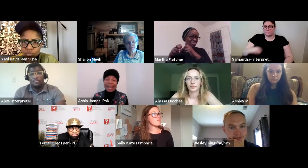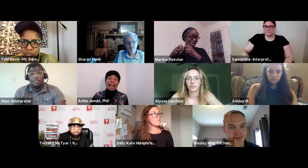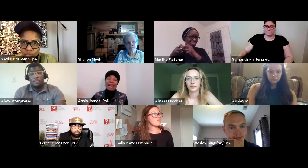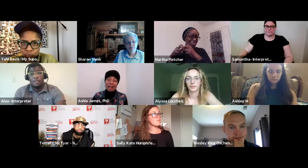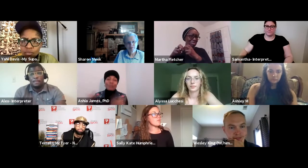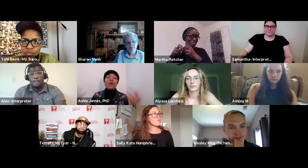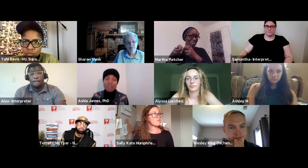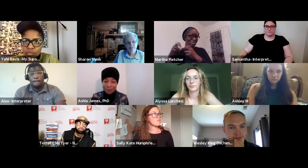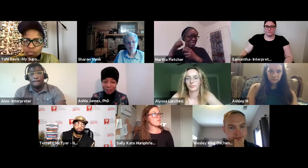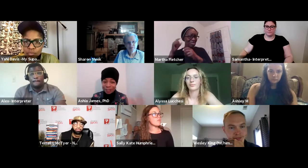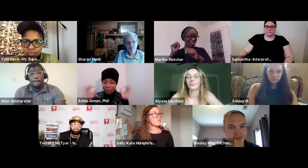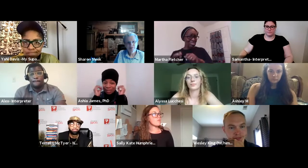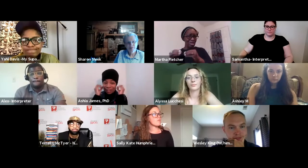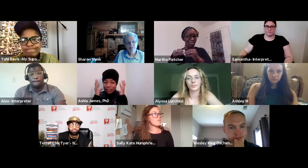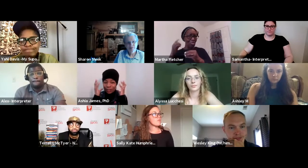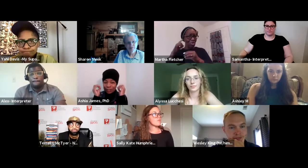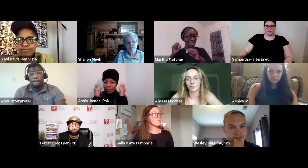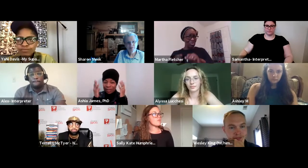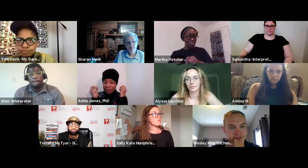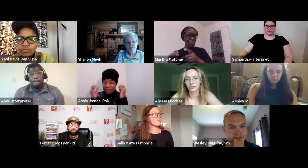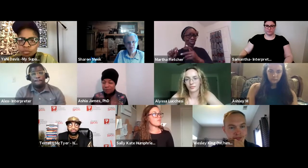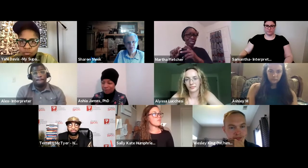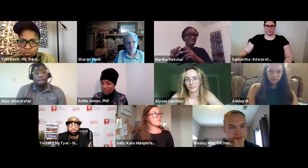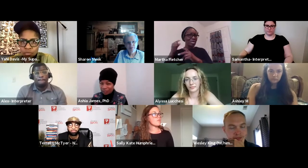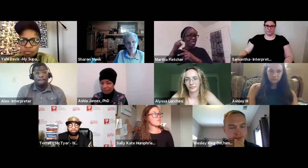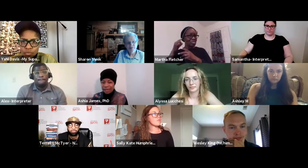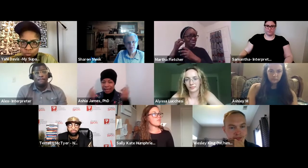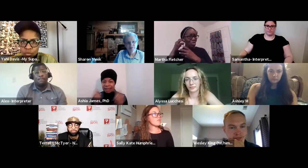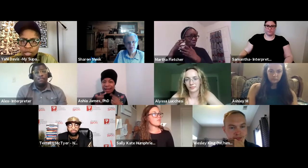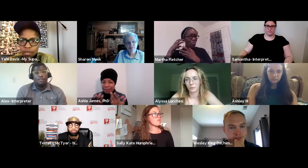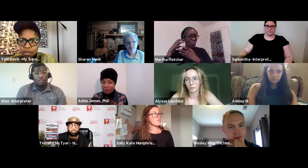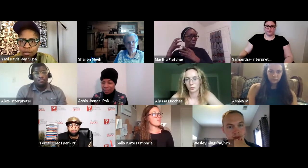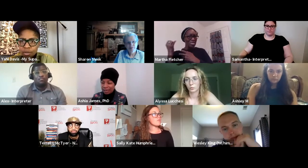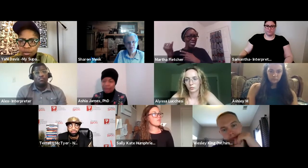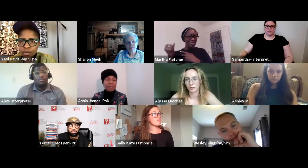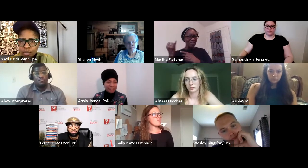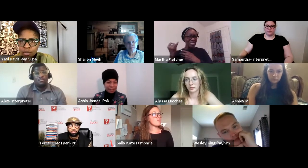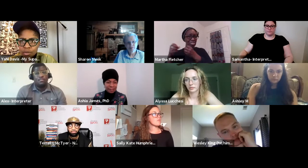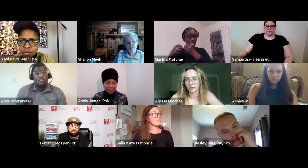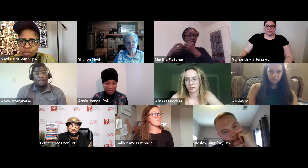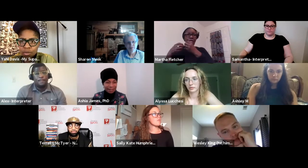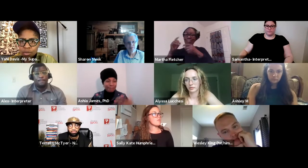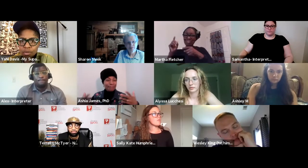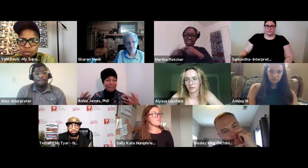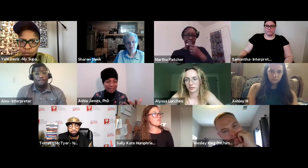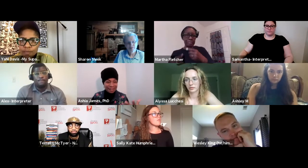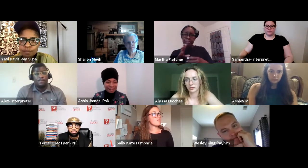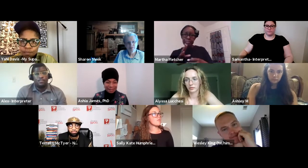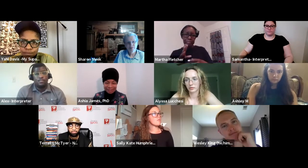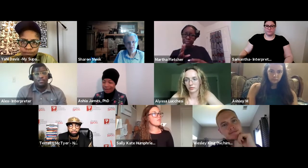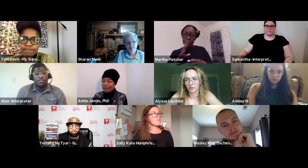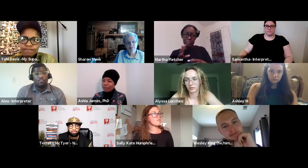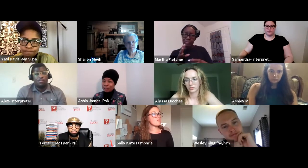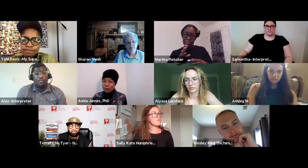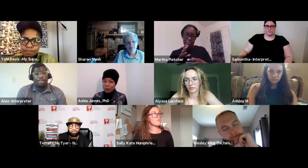loss, I have more hearing loss when my ears start to swell up with inflammation. Then I lose the ability to speak